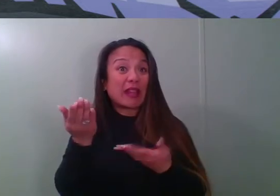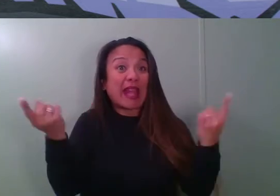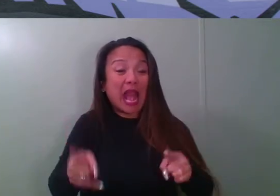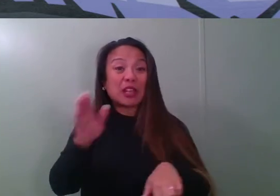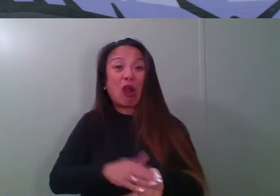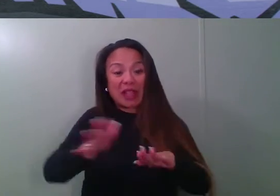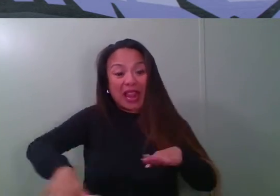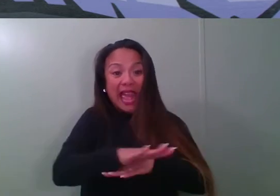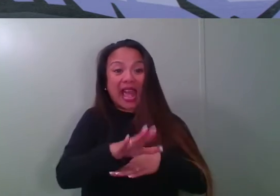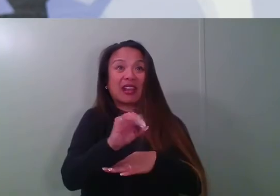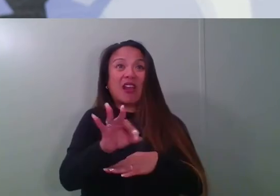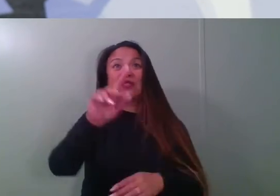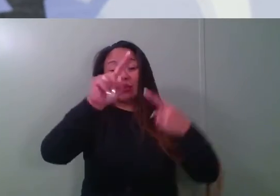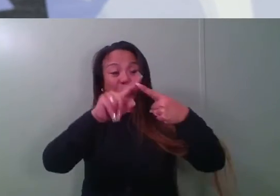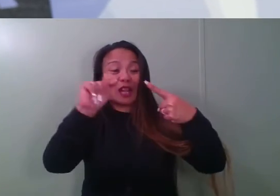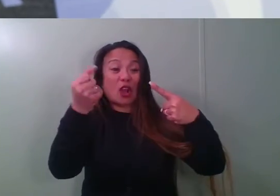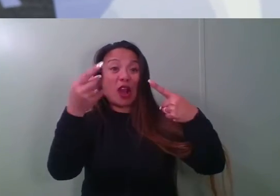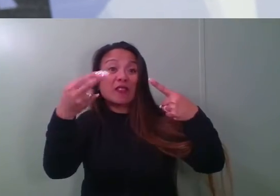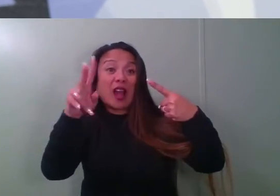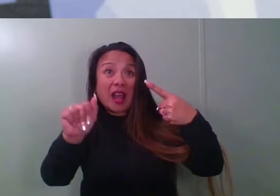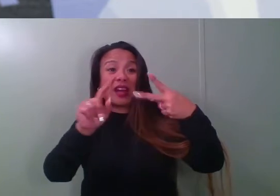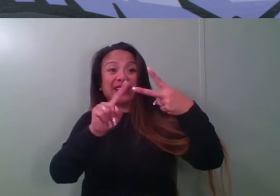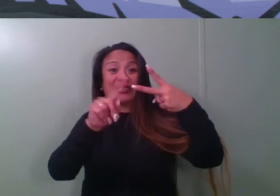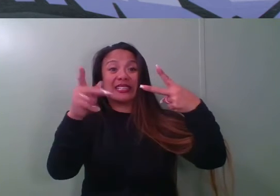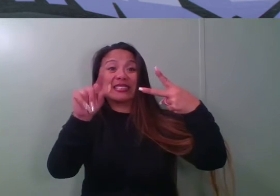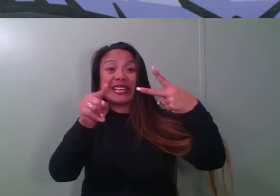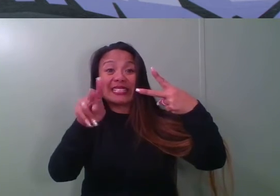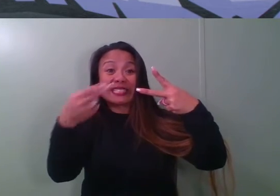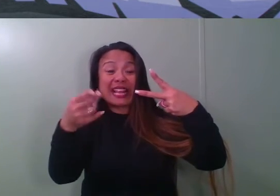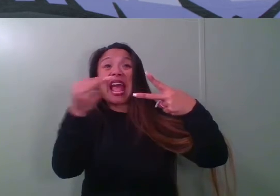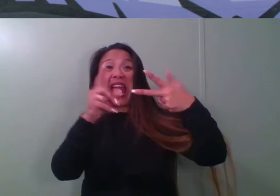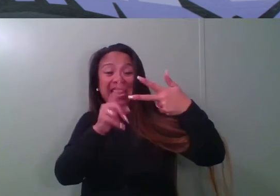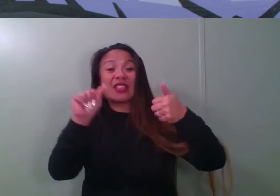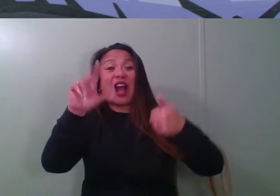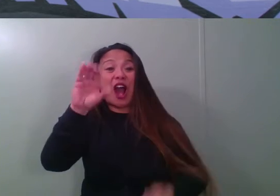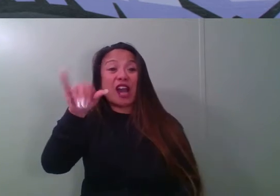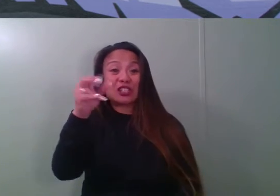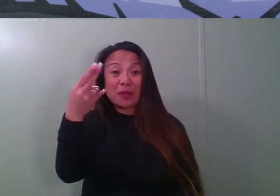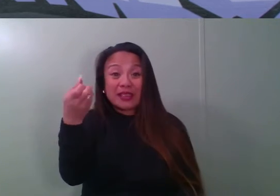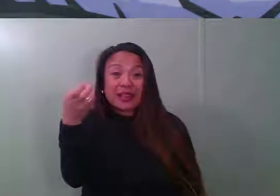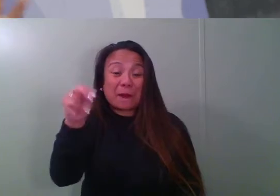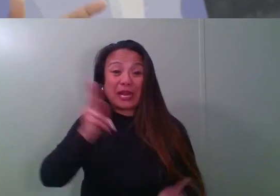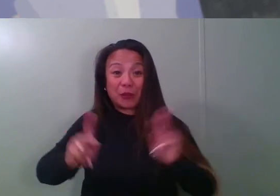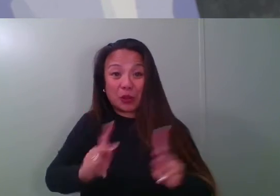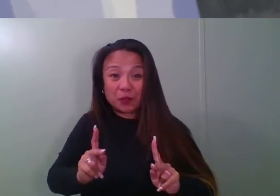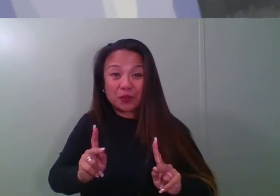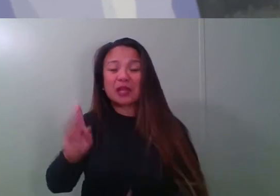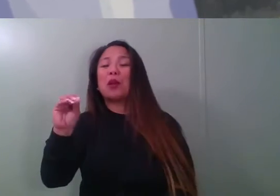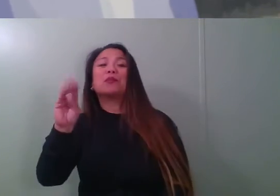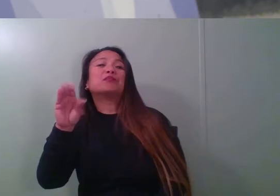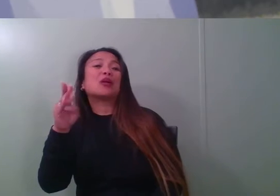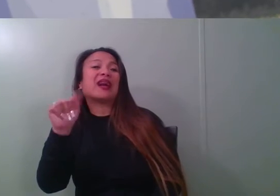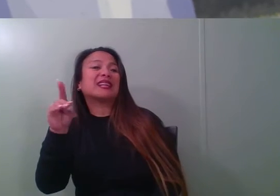communities in which we serve exist on unceded land of the Tongva, the Kits, and Ashaman people. Boca de